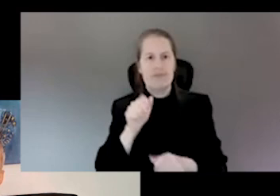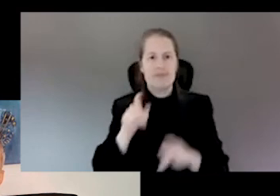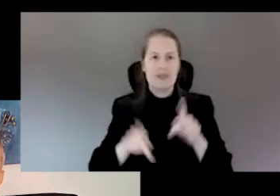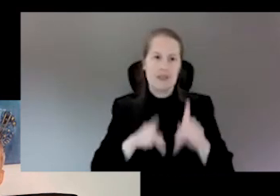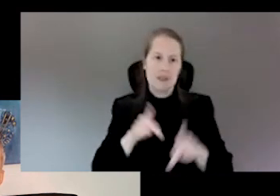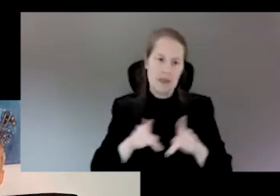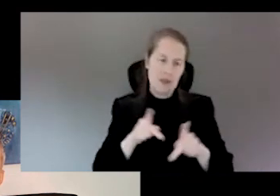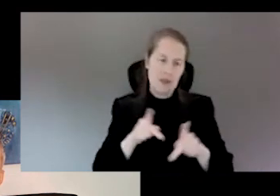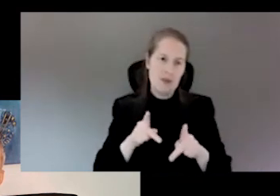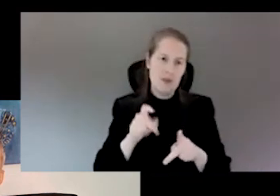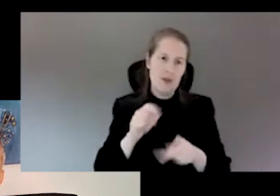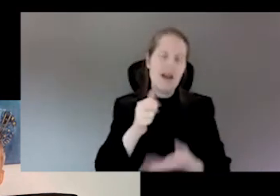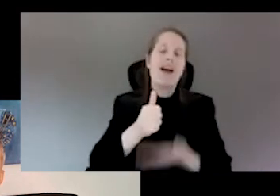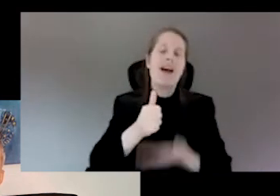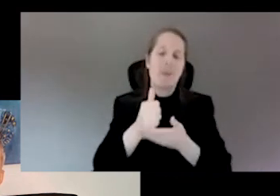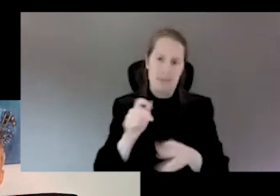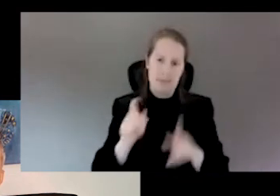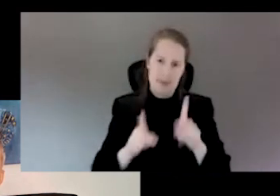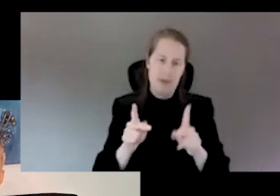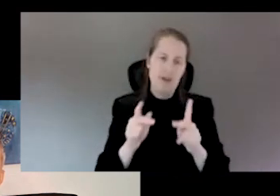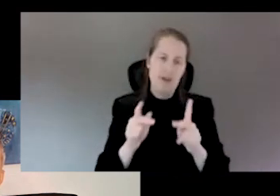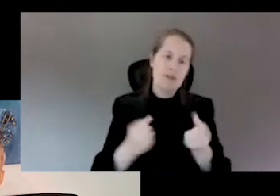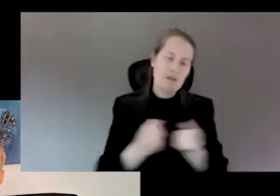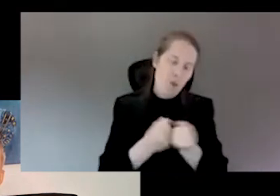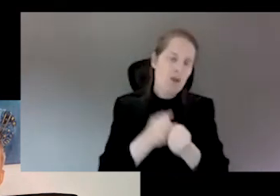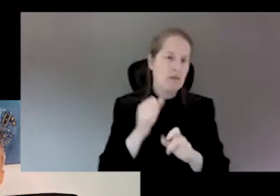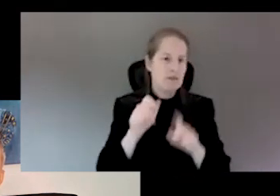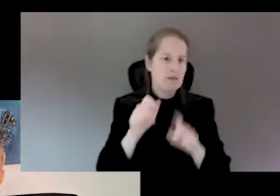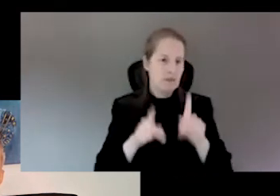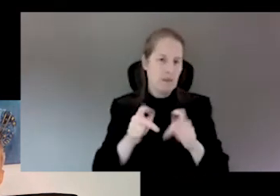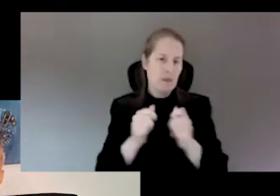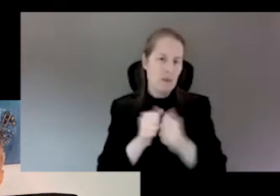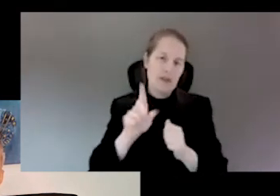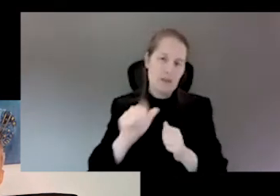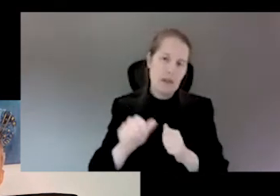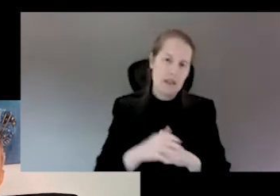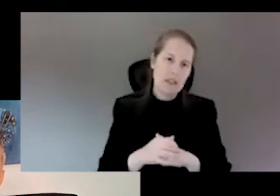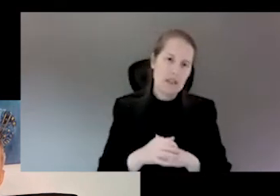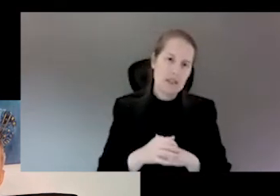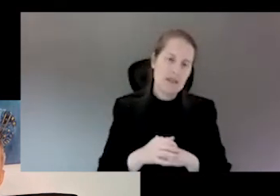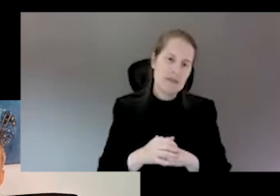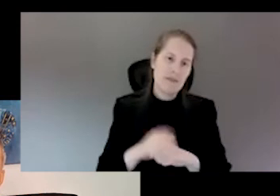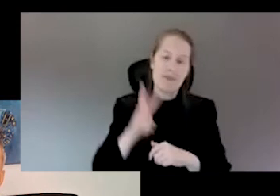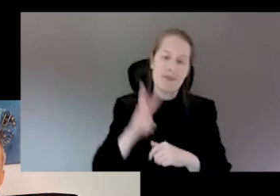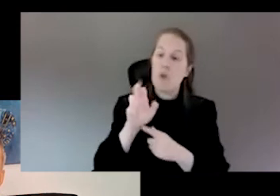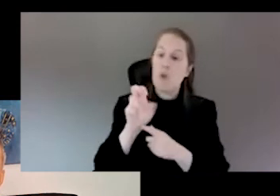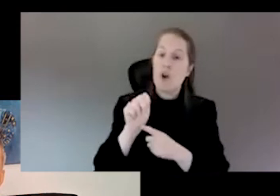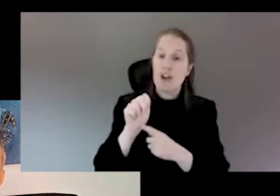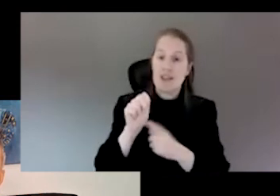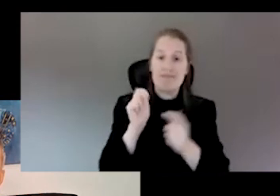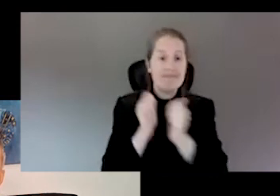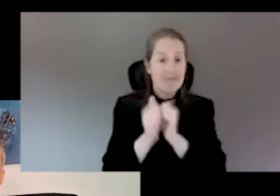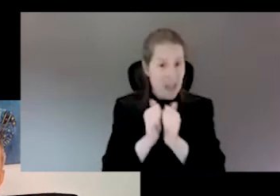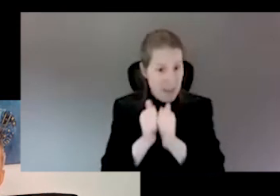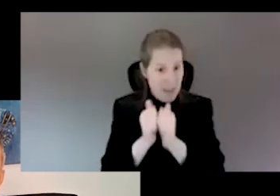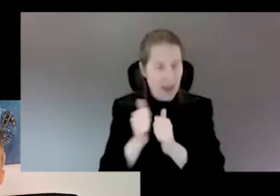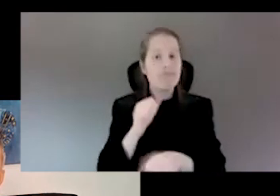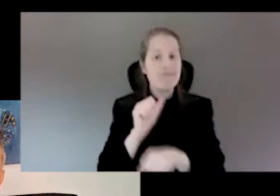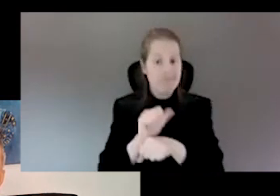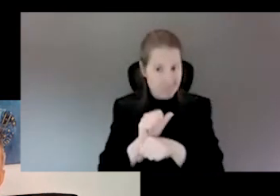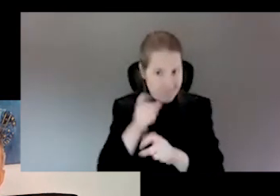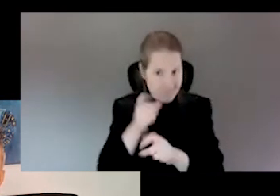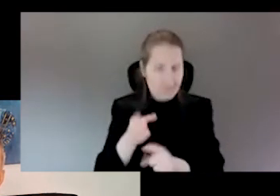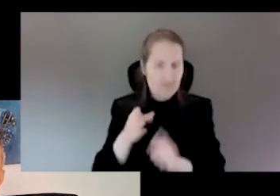or helped individuals and supported individuals with disabilities. I got to work on the Warren campaign and develop one of